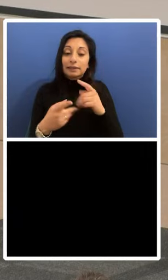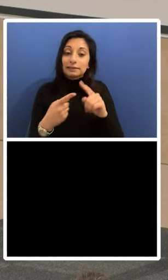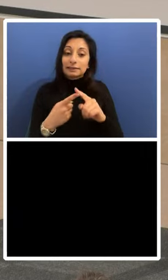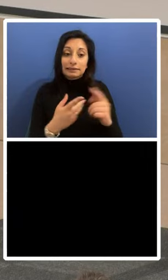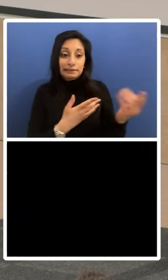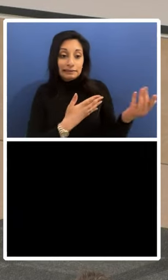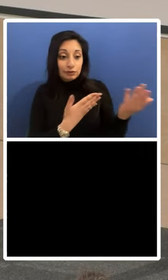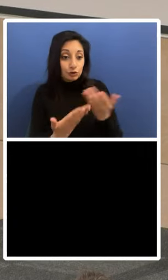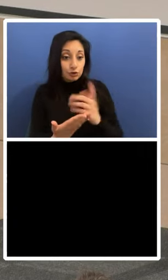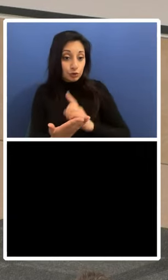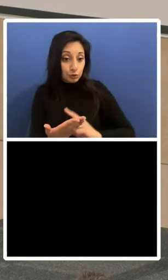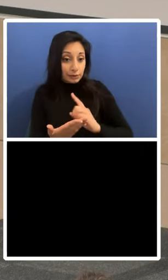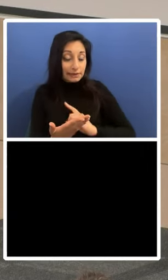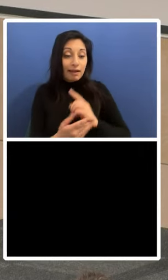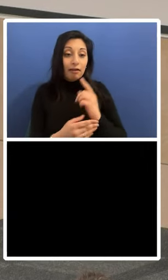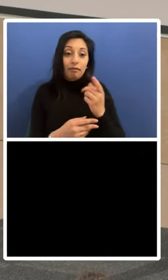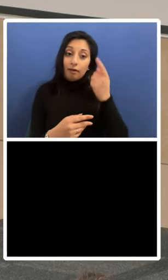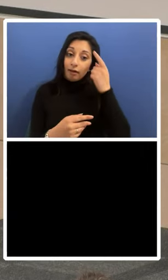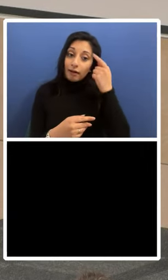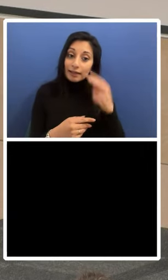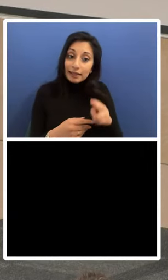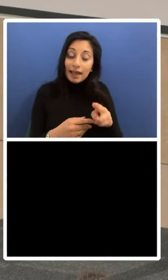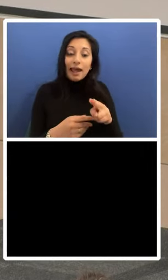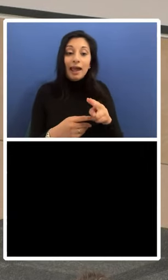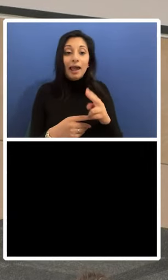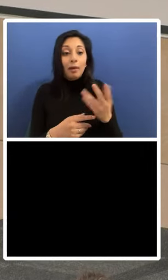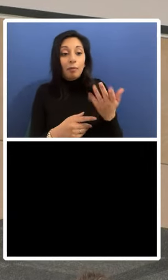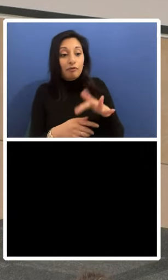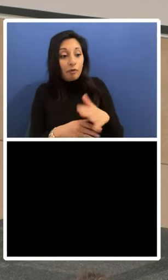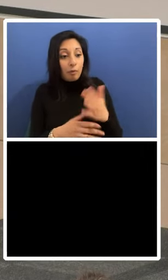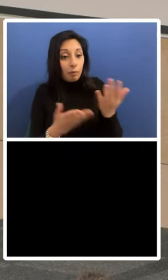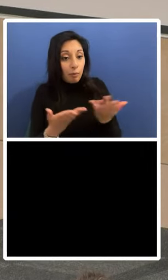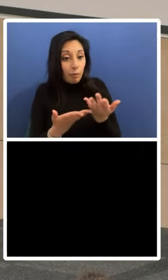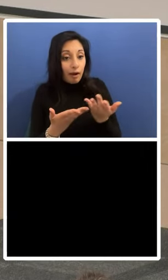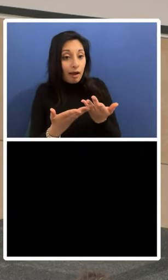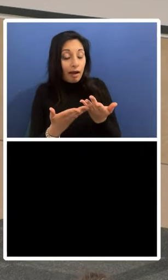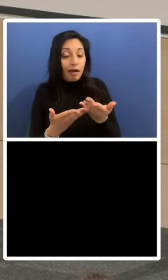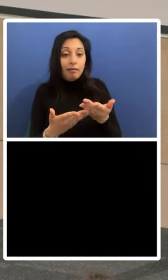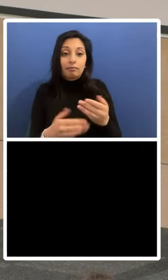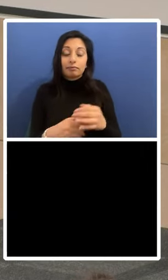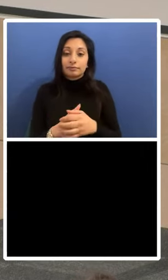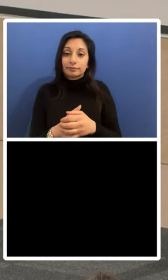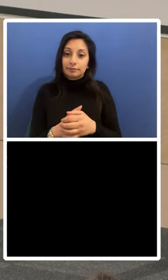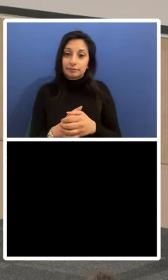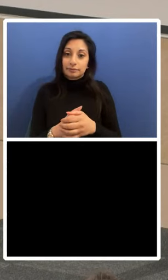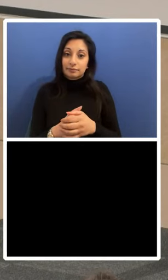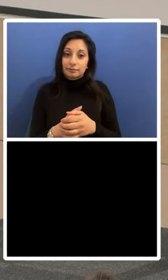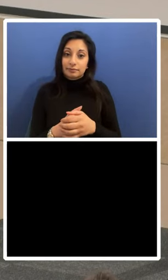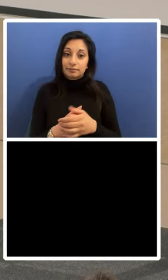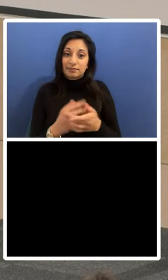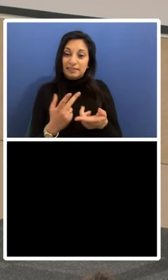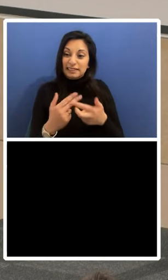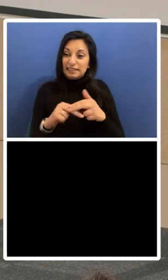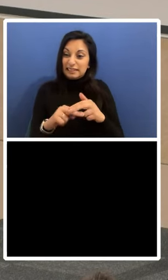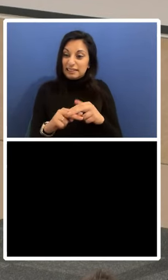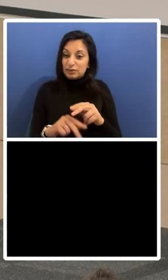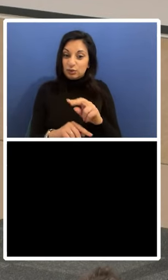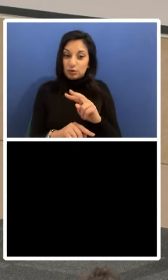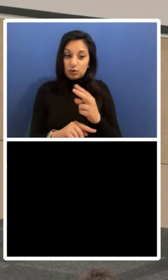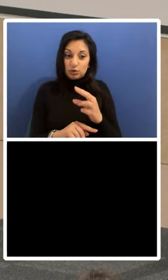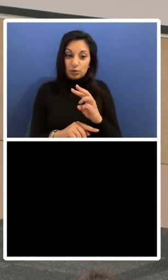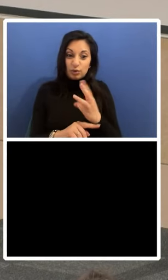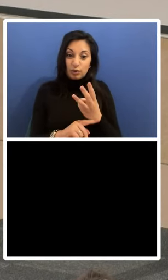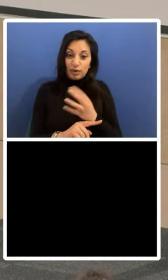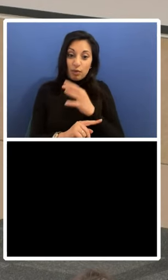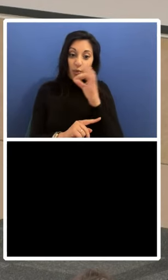is. Keen to hear from a variety of voices. What I think we'll do is get us two or three questions in a grouping, and if it's a comment,